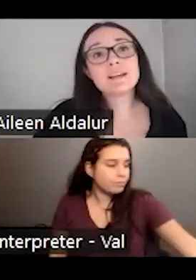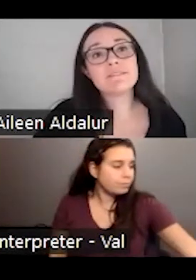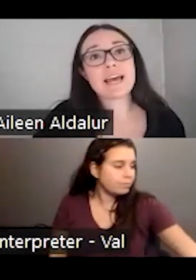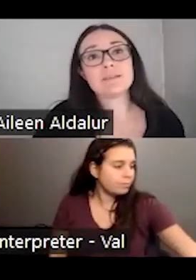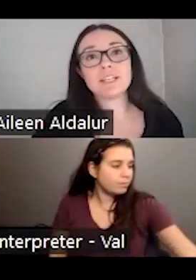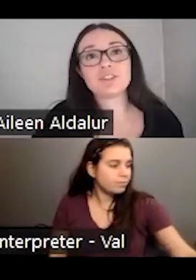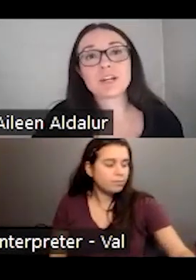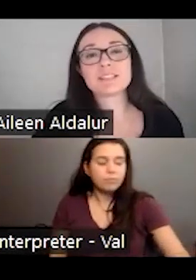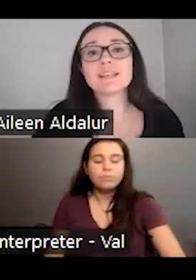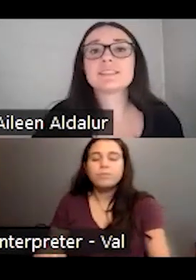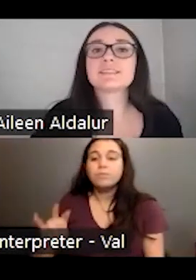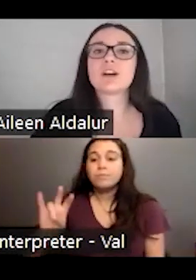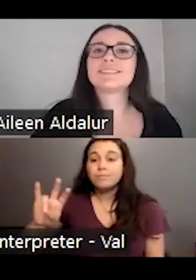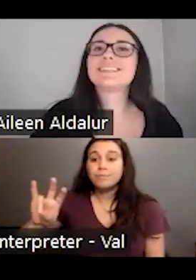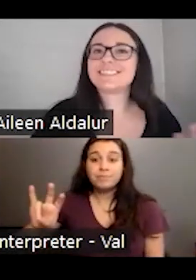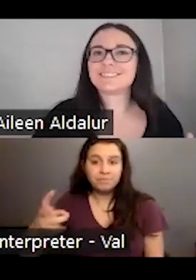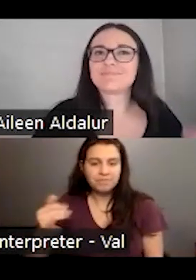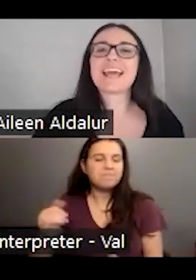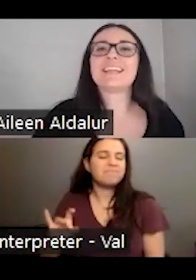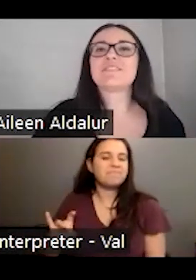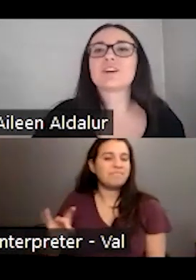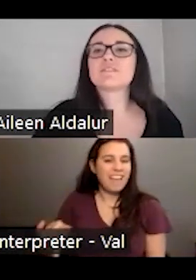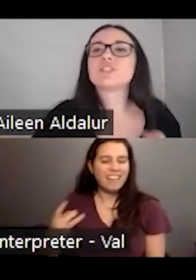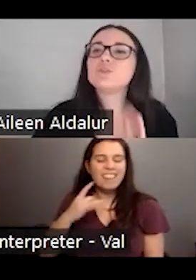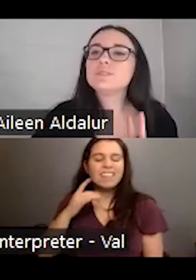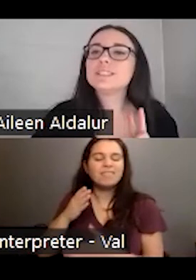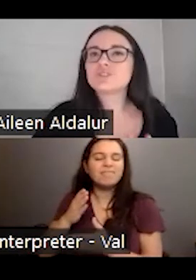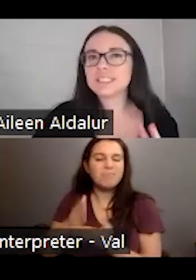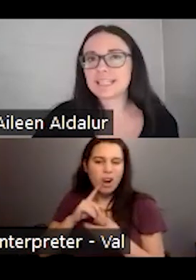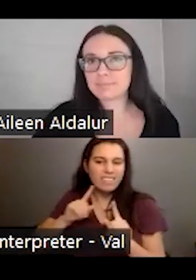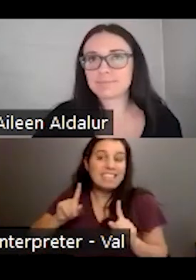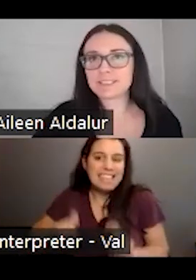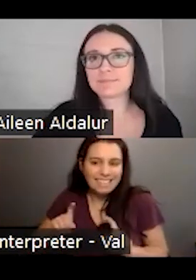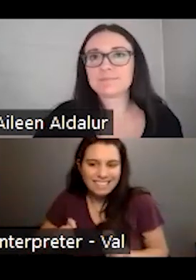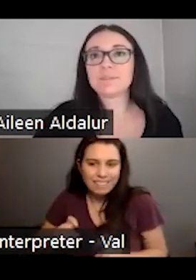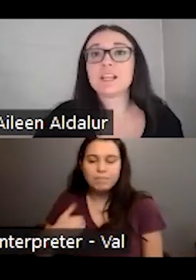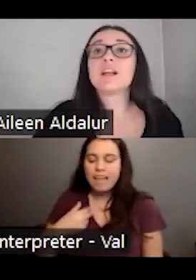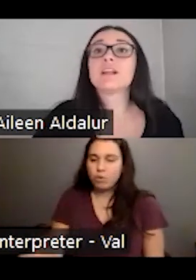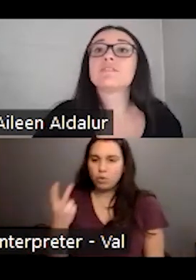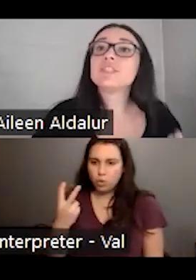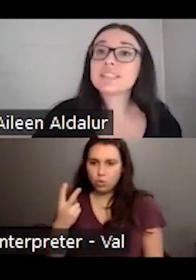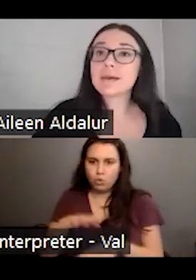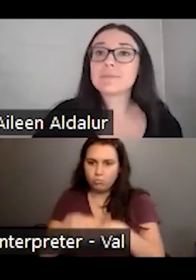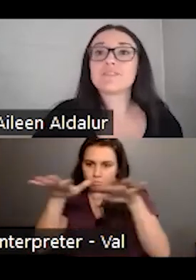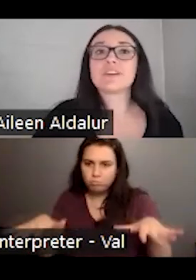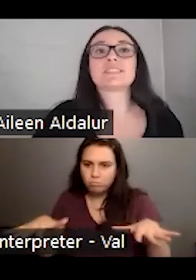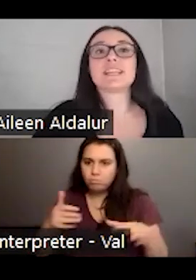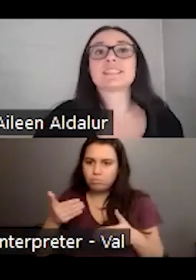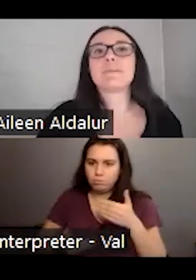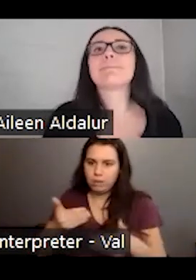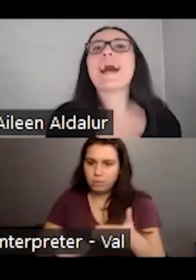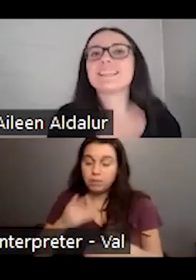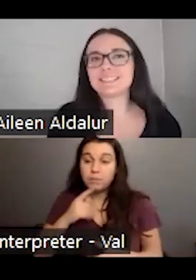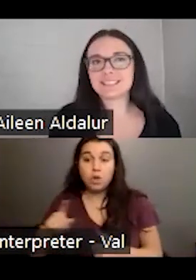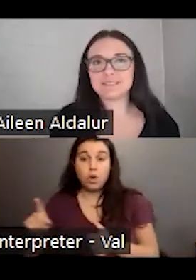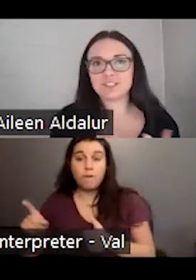Step 8 of the adaptation process is called testing, and it involves 2 discrete steps. The first step involves